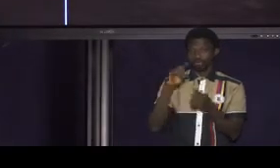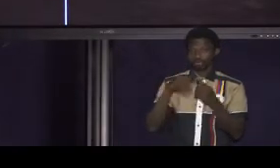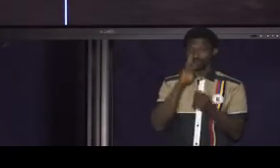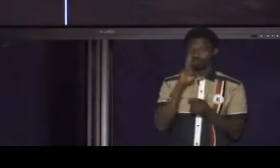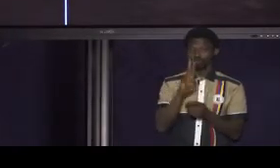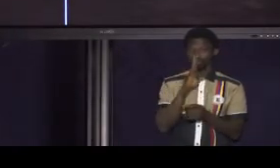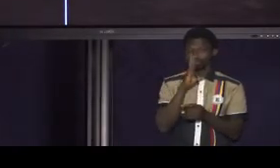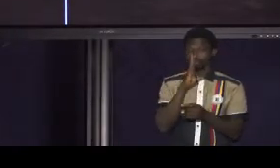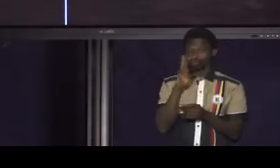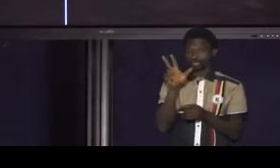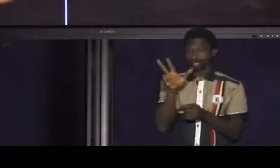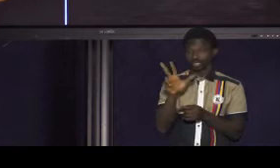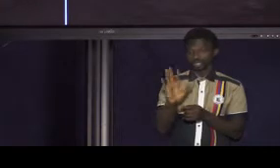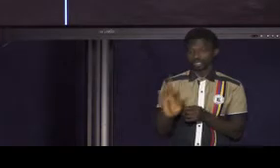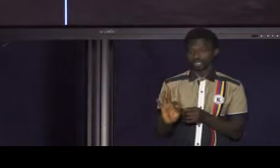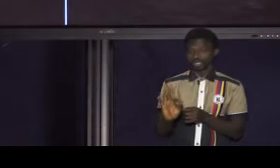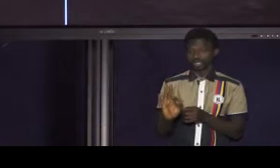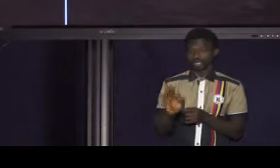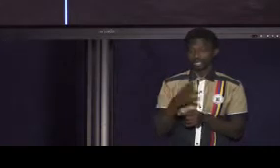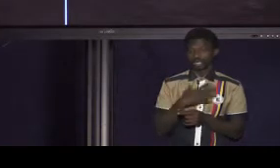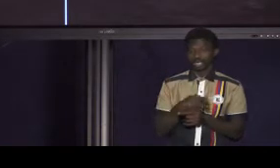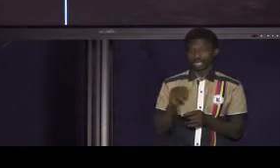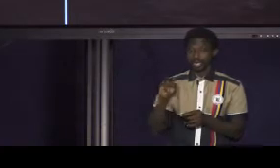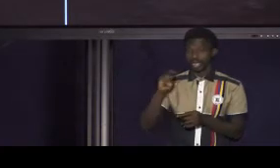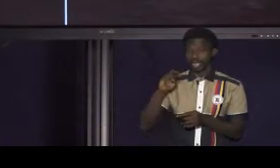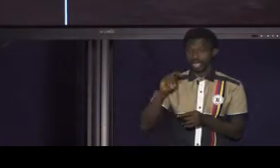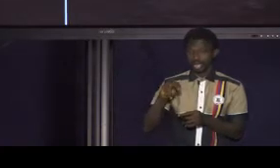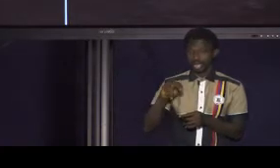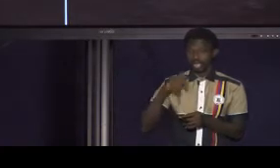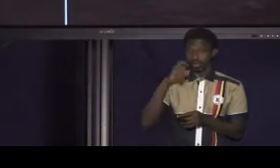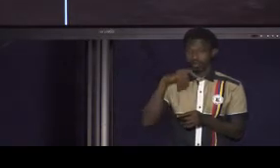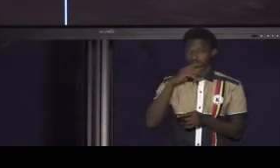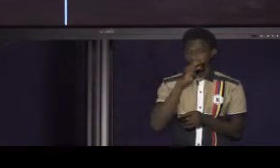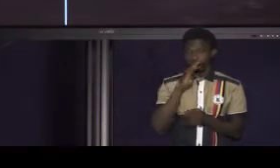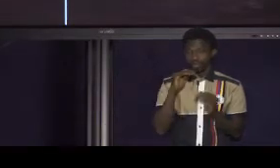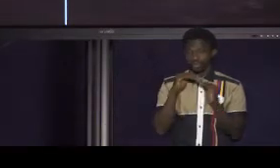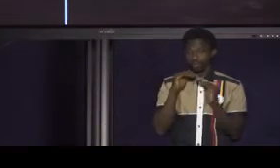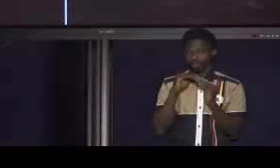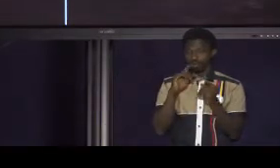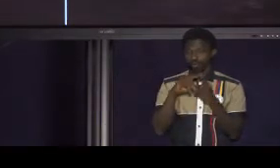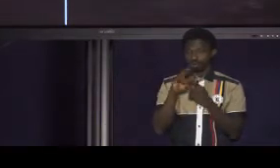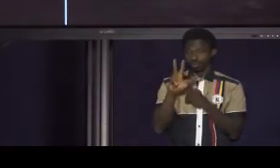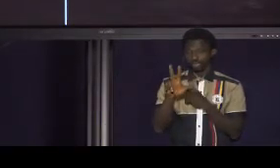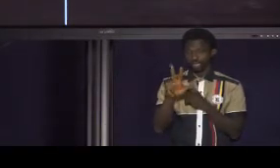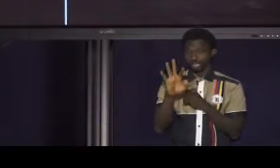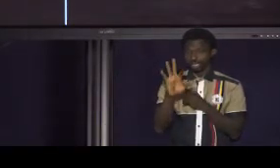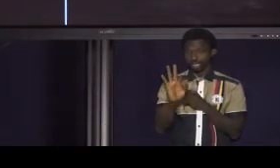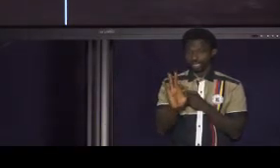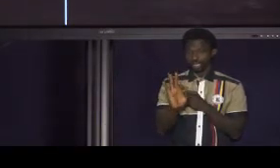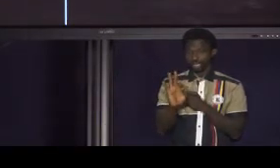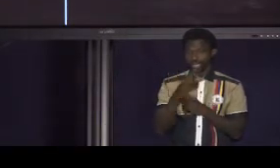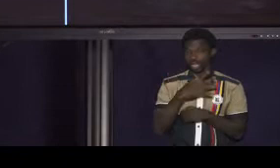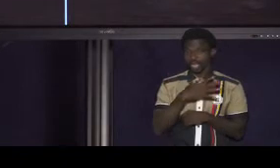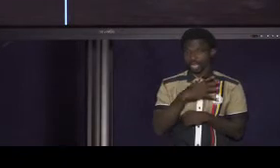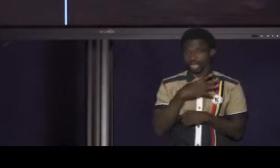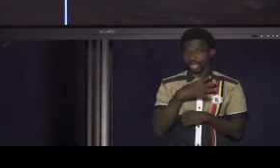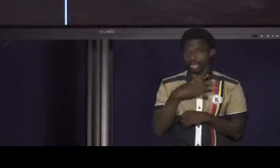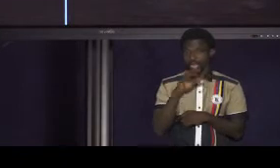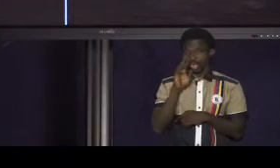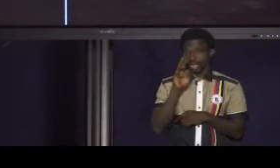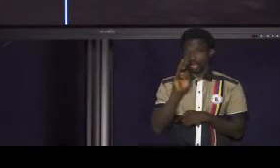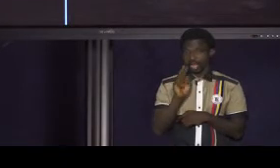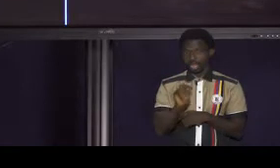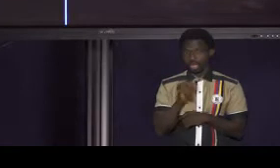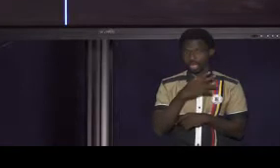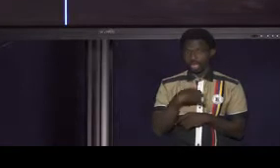39, and if m is 39, n must also be equal to 39. So m and n are